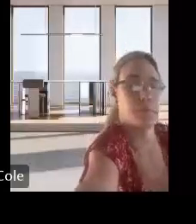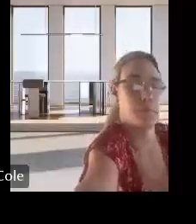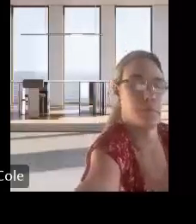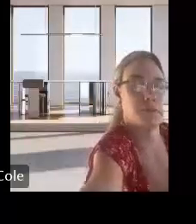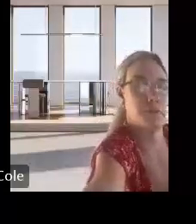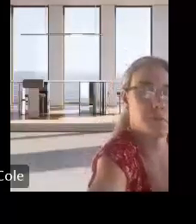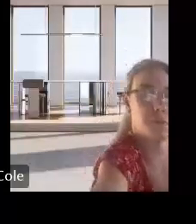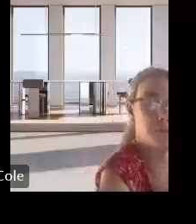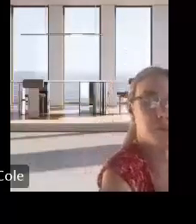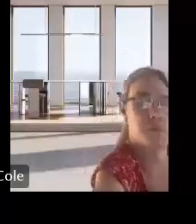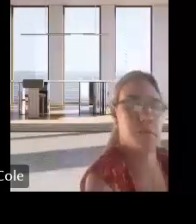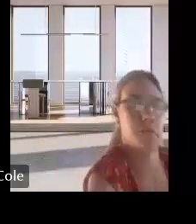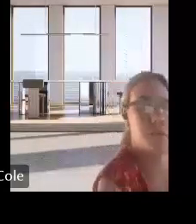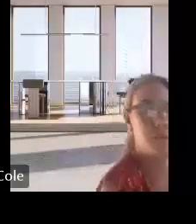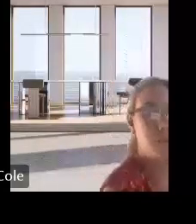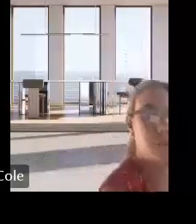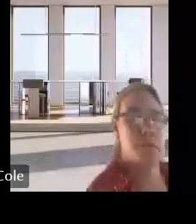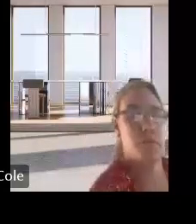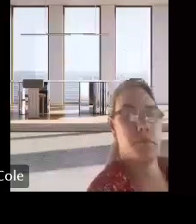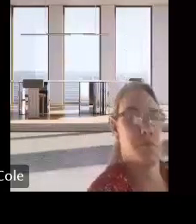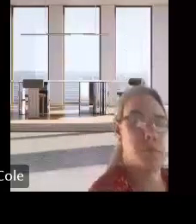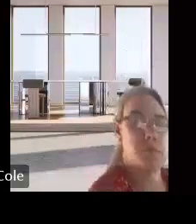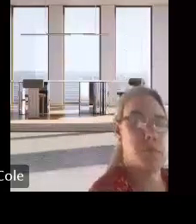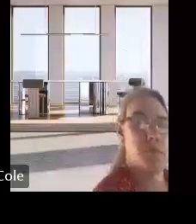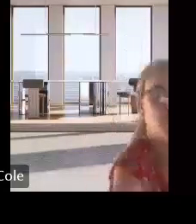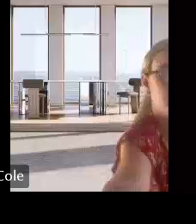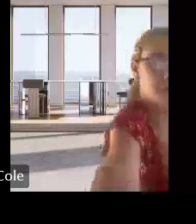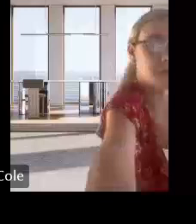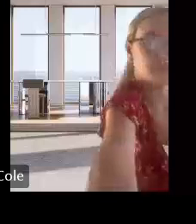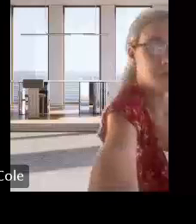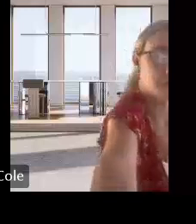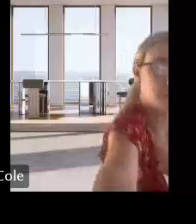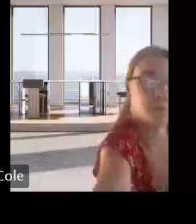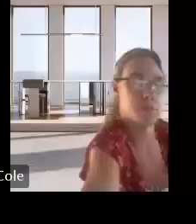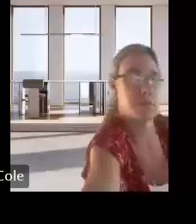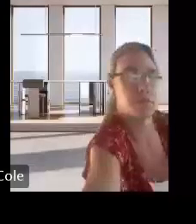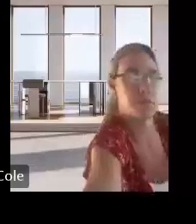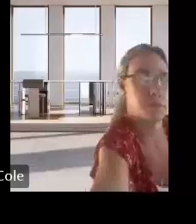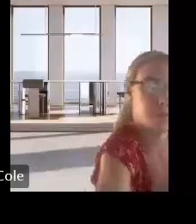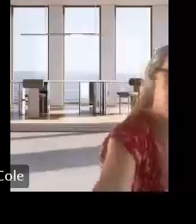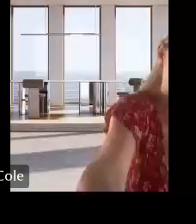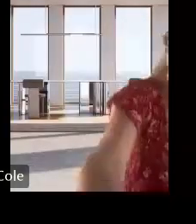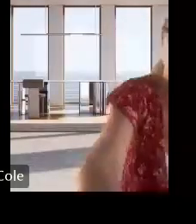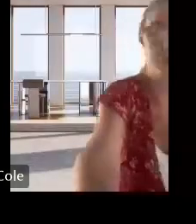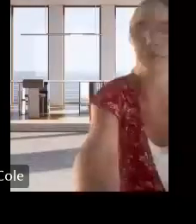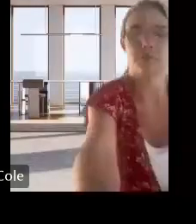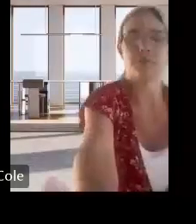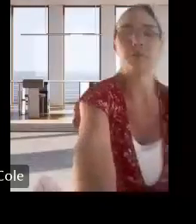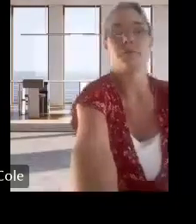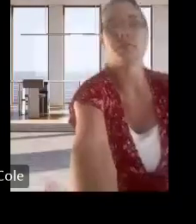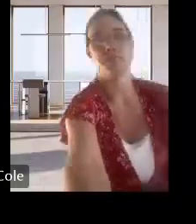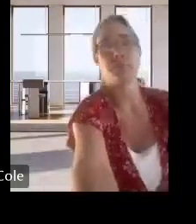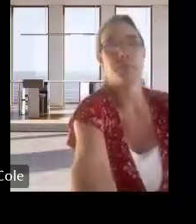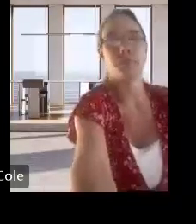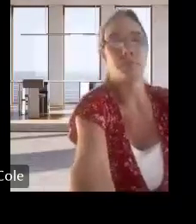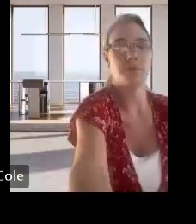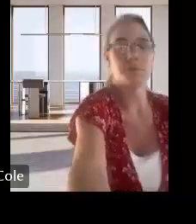7 graduation coaches. Okay, and so the instructional coaches will work only with the staff, not with the